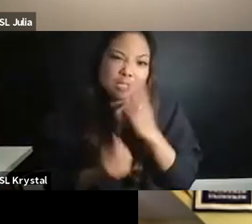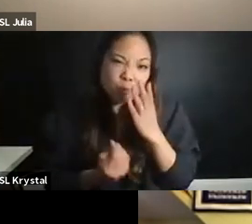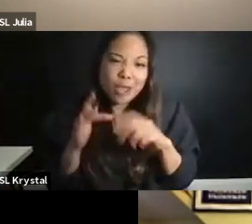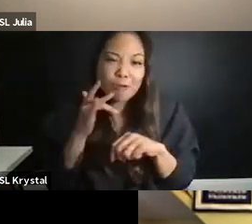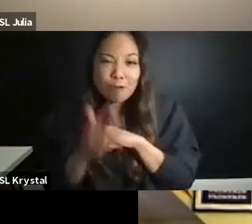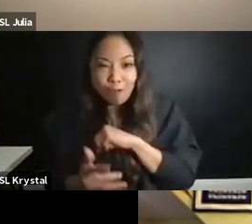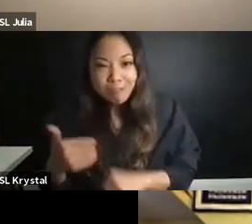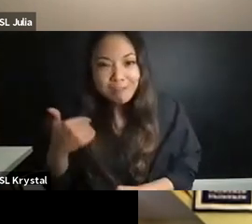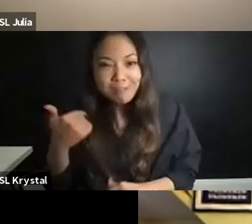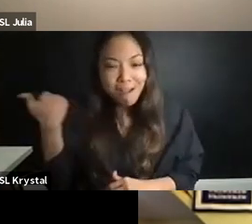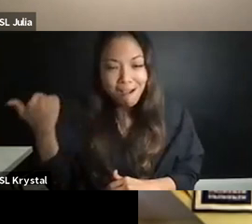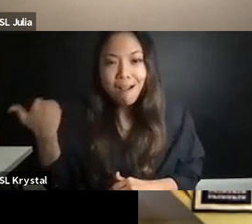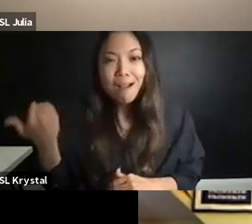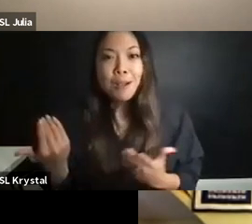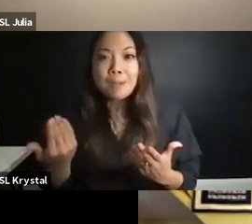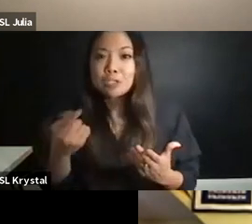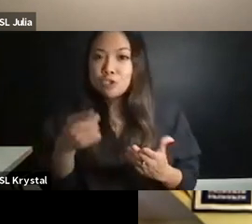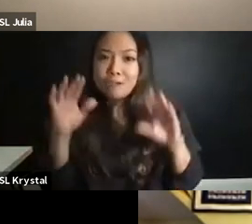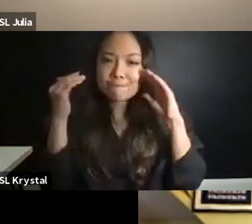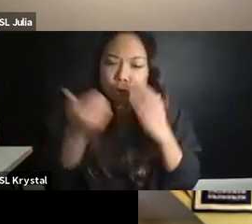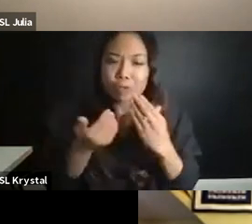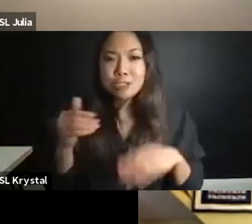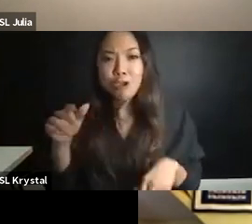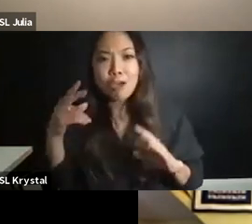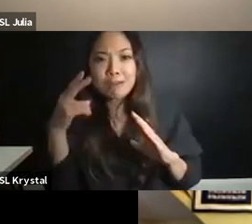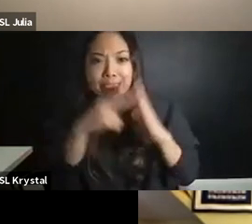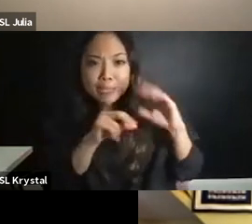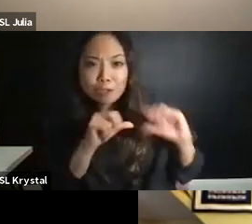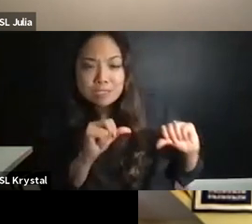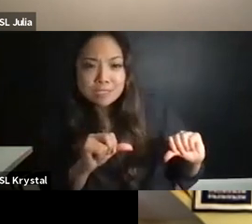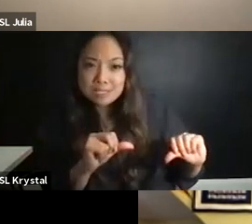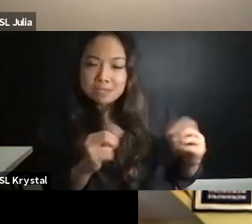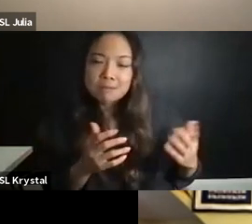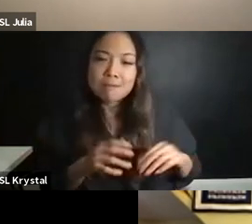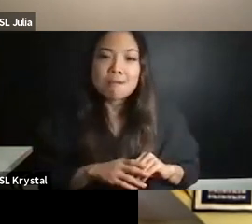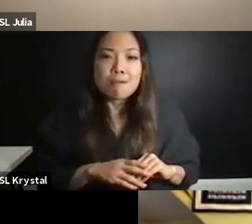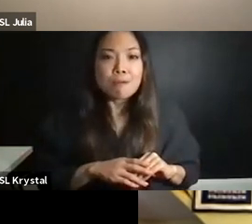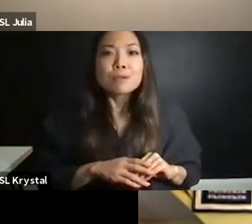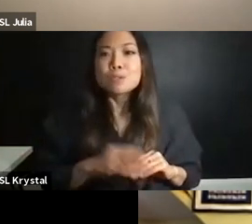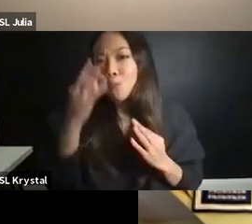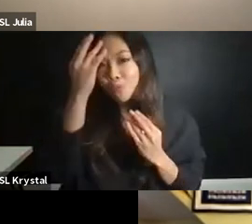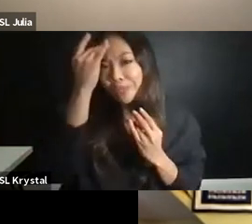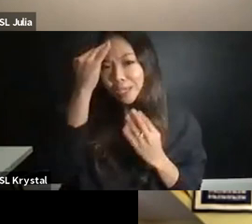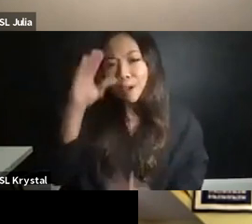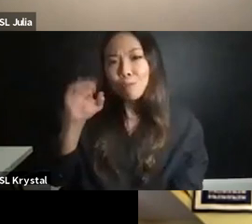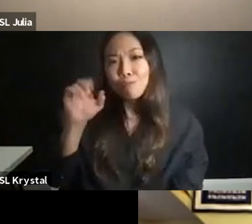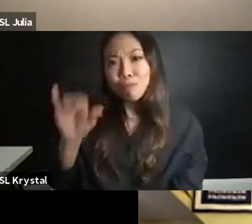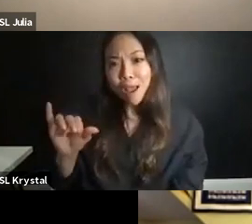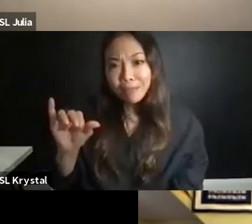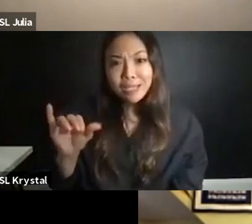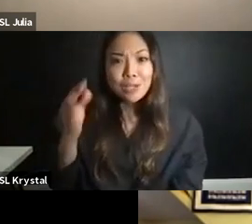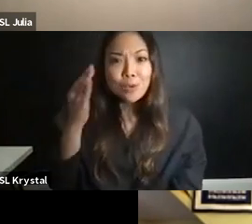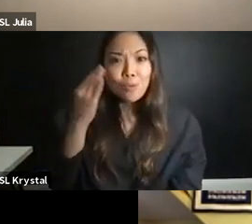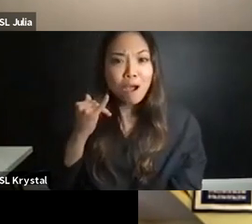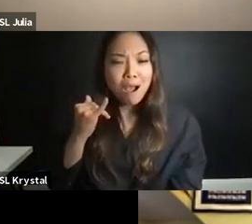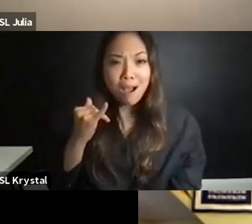many elements of this um i do have some questions and actually you know kind of think about the bradley as to i don't know why exactly why they no longer have